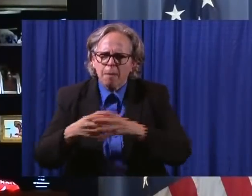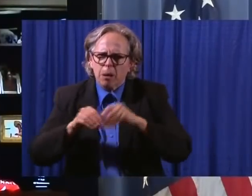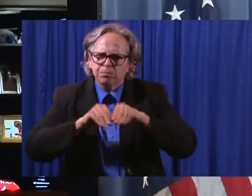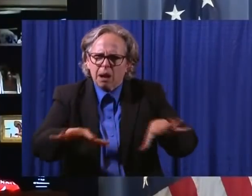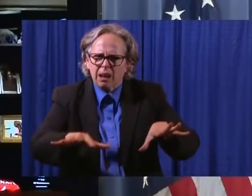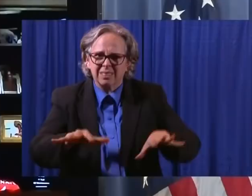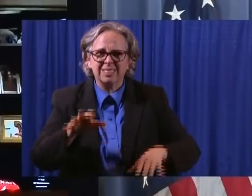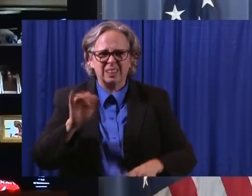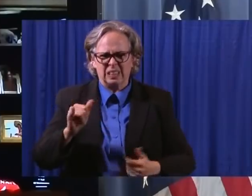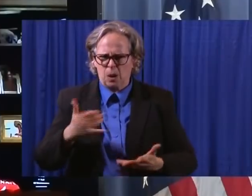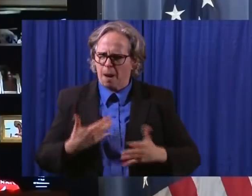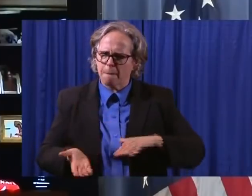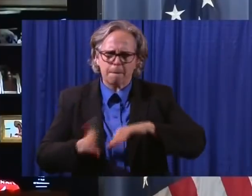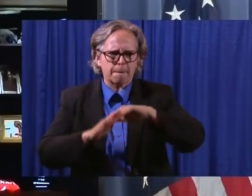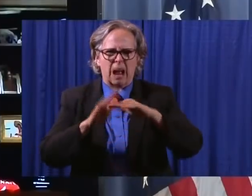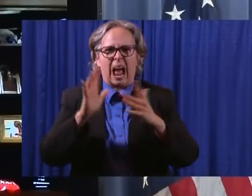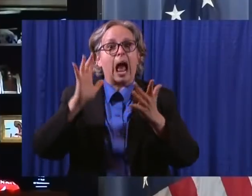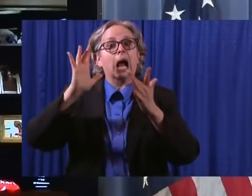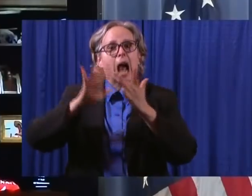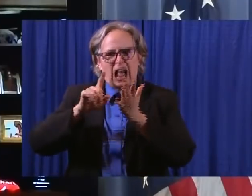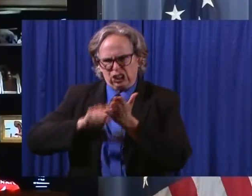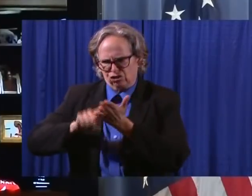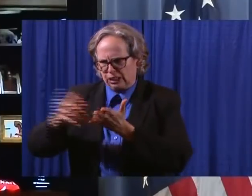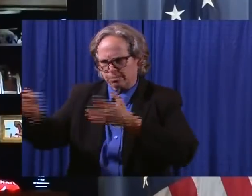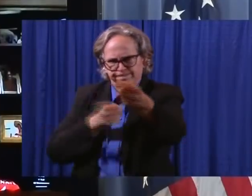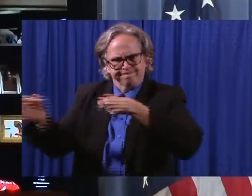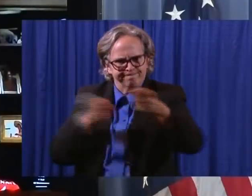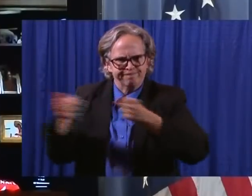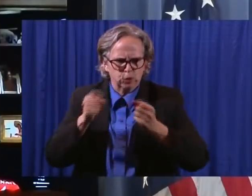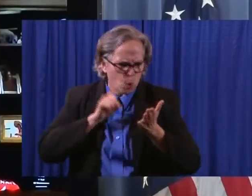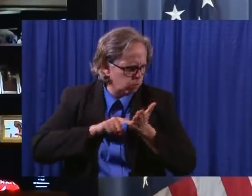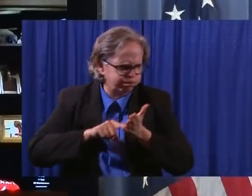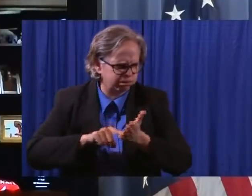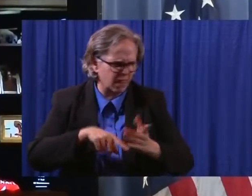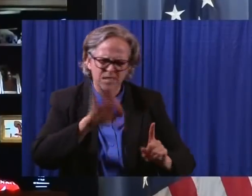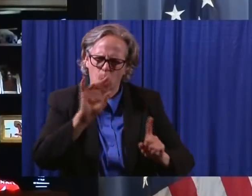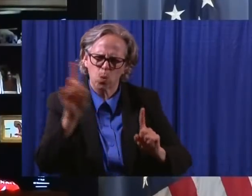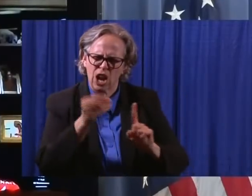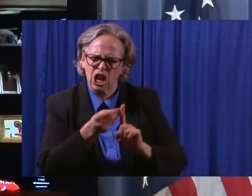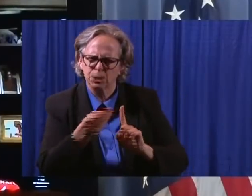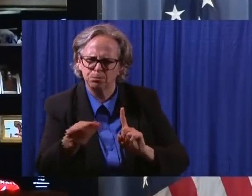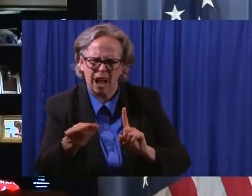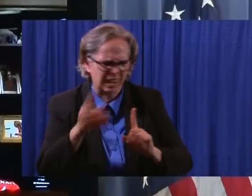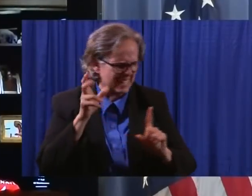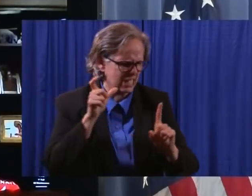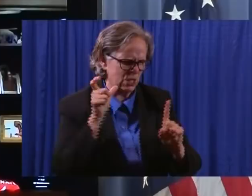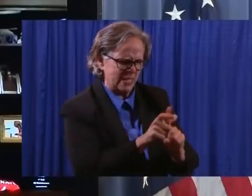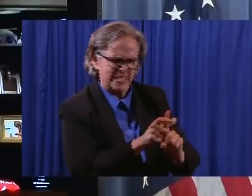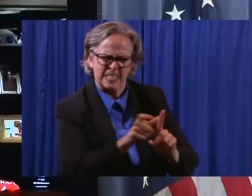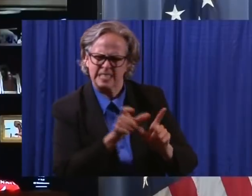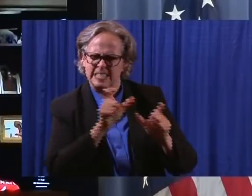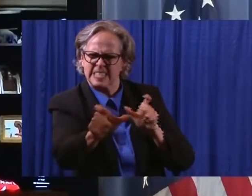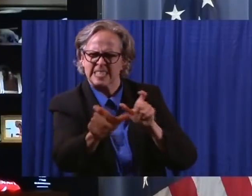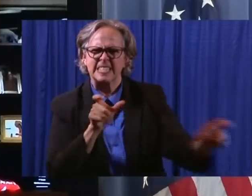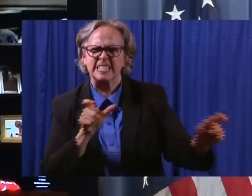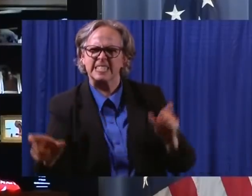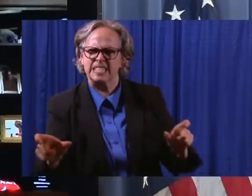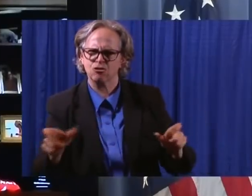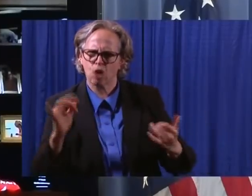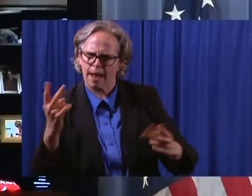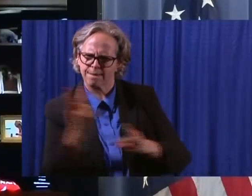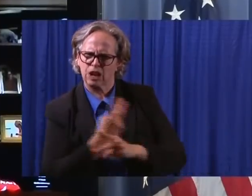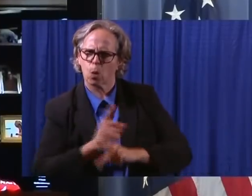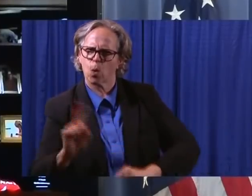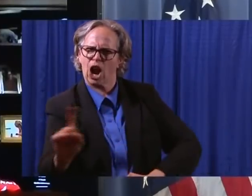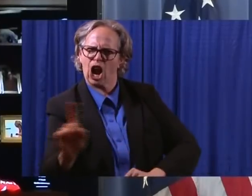can understand the disease, identify cases, and isolate them and contain them. But I think this uptake